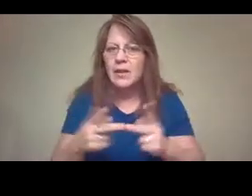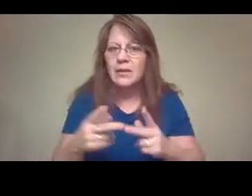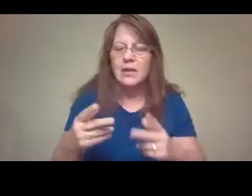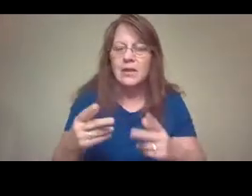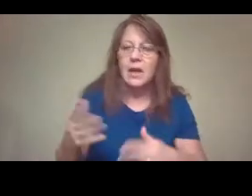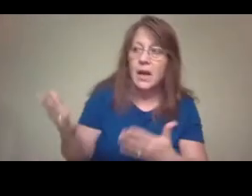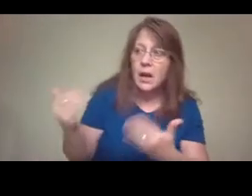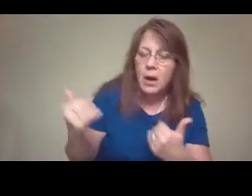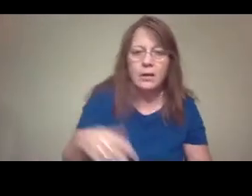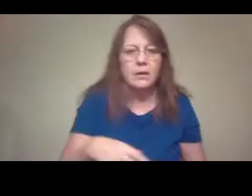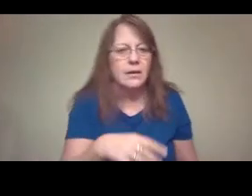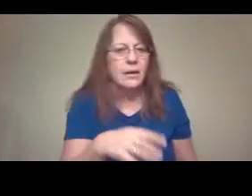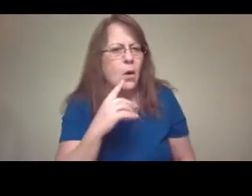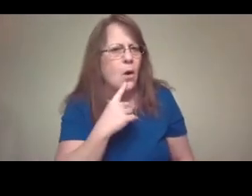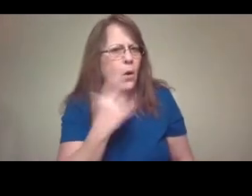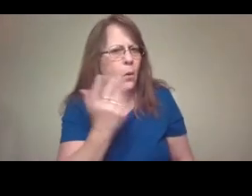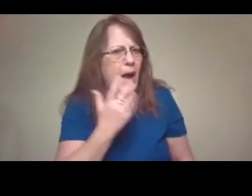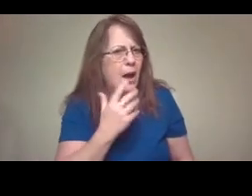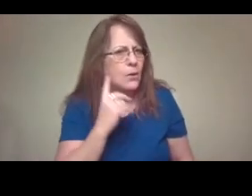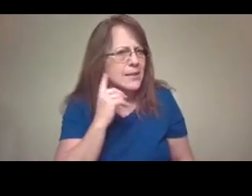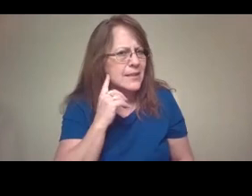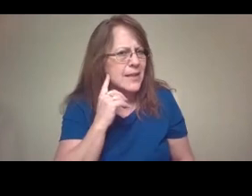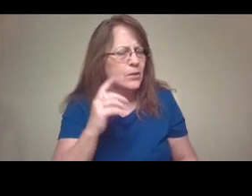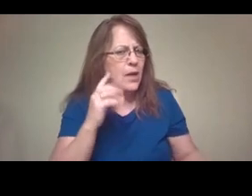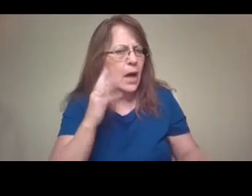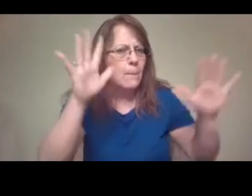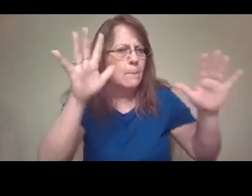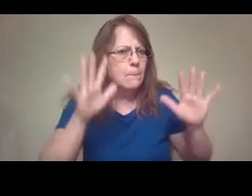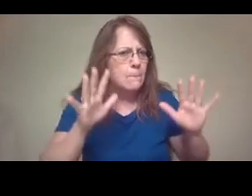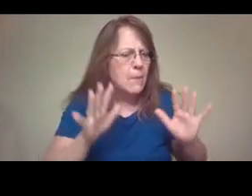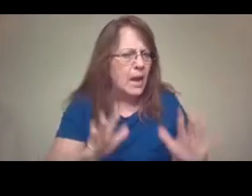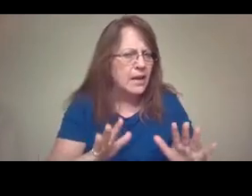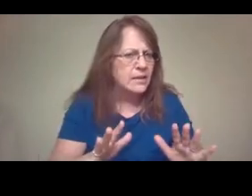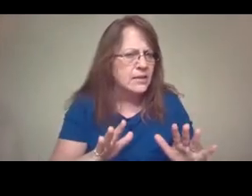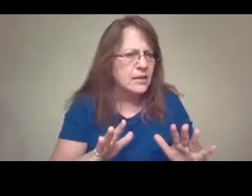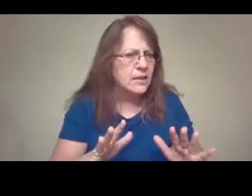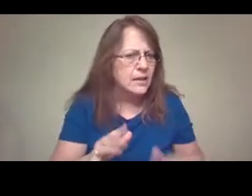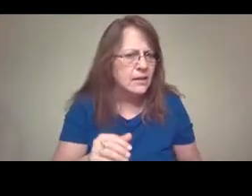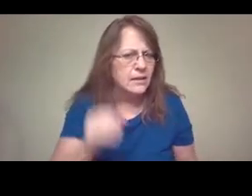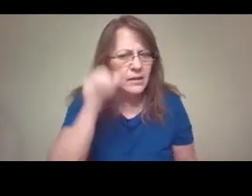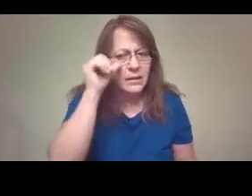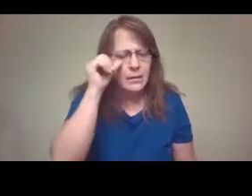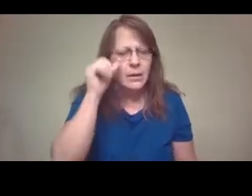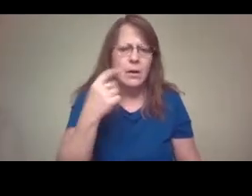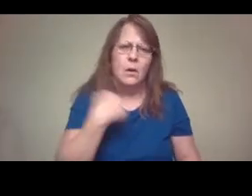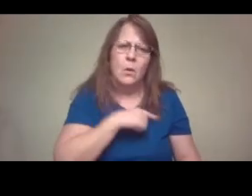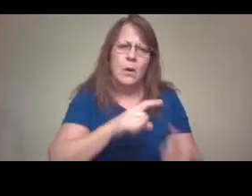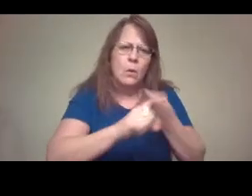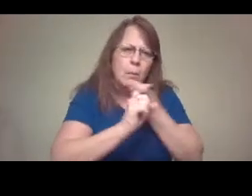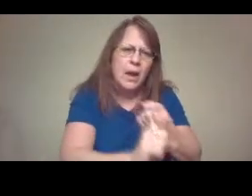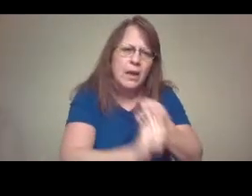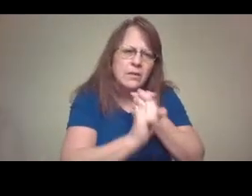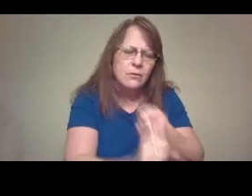sounds amazing. I bet Riley liked it. Oh, she did. We were best friends.